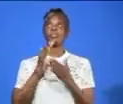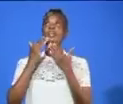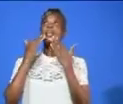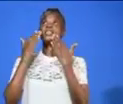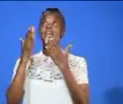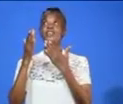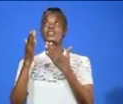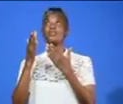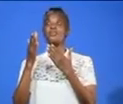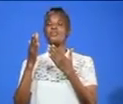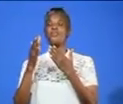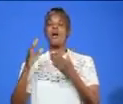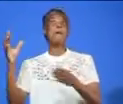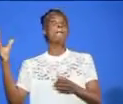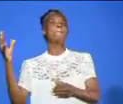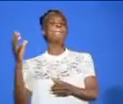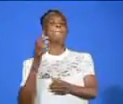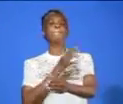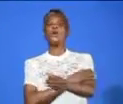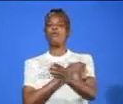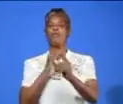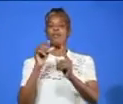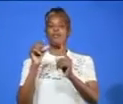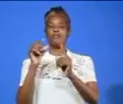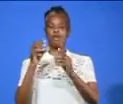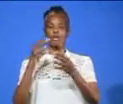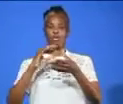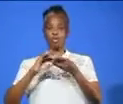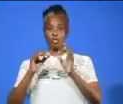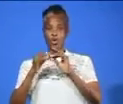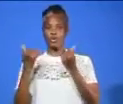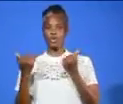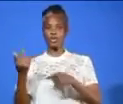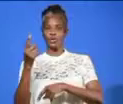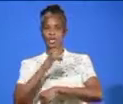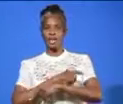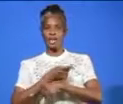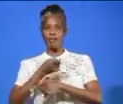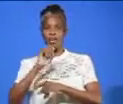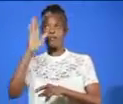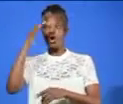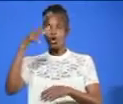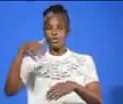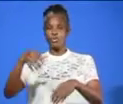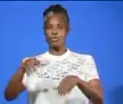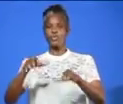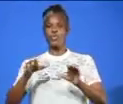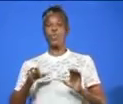thank you for a powerful word today from your throne.